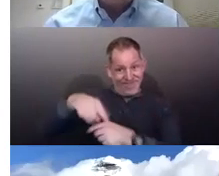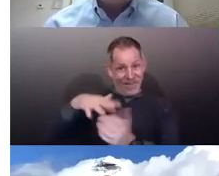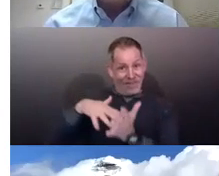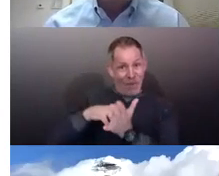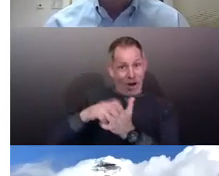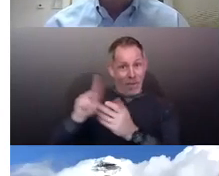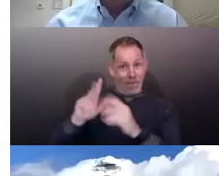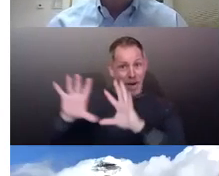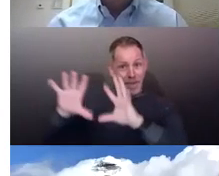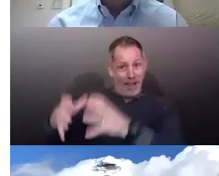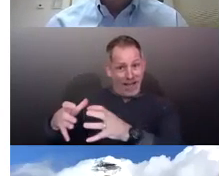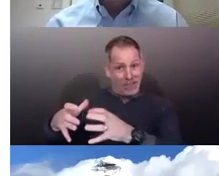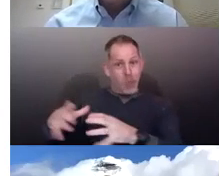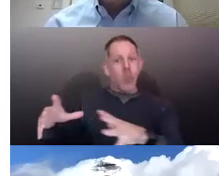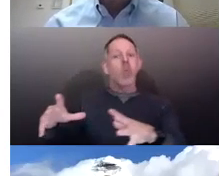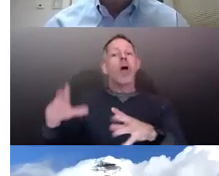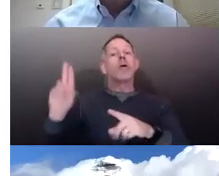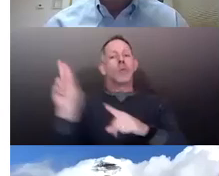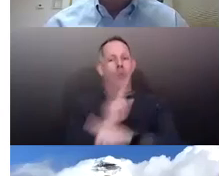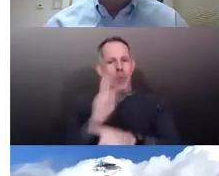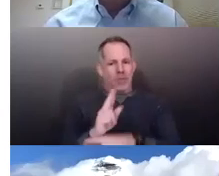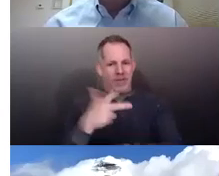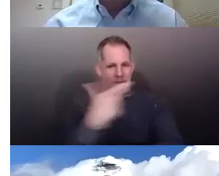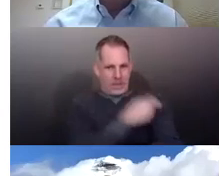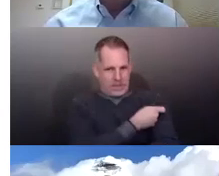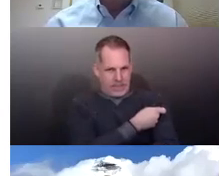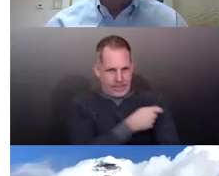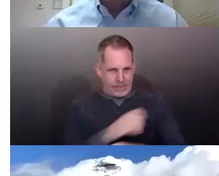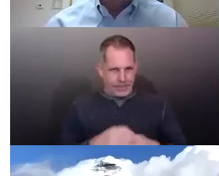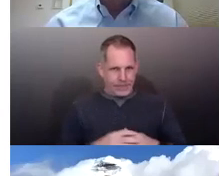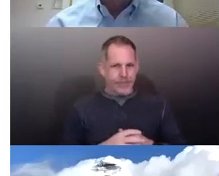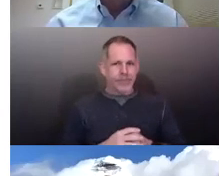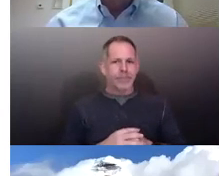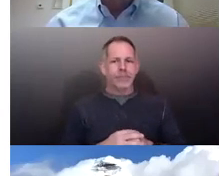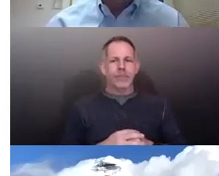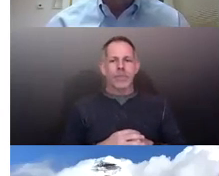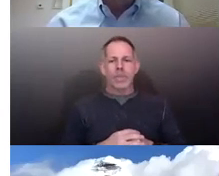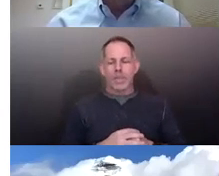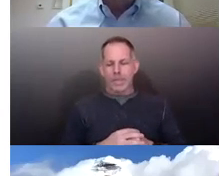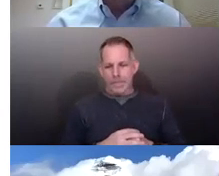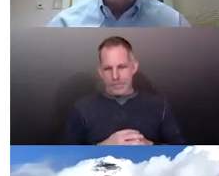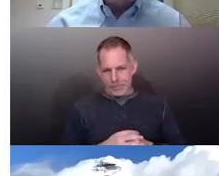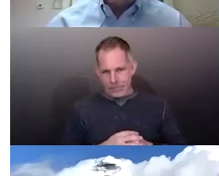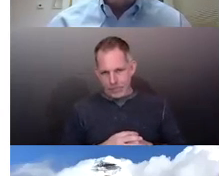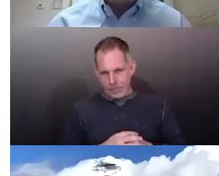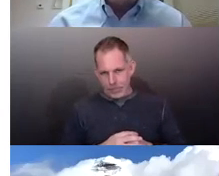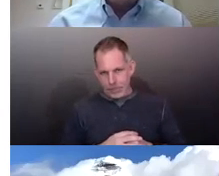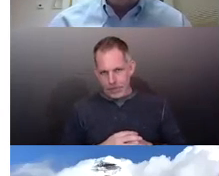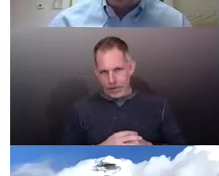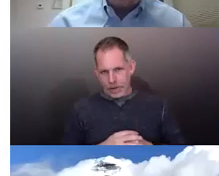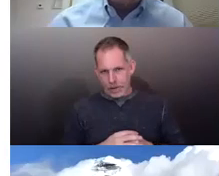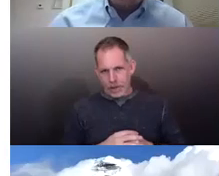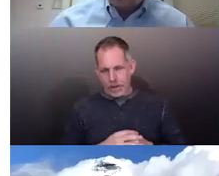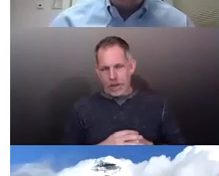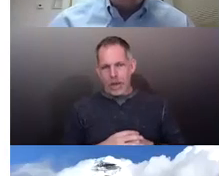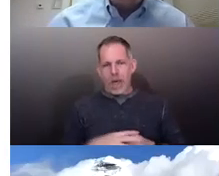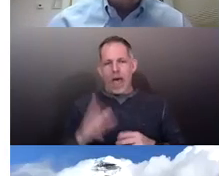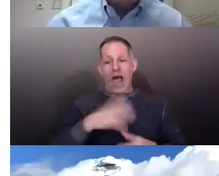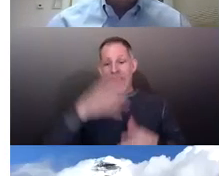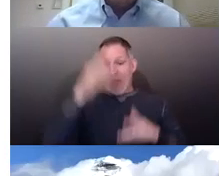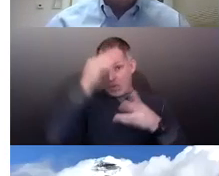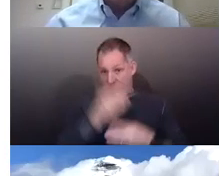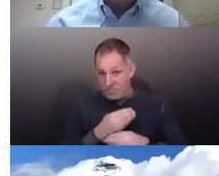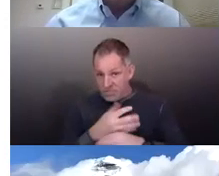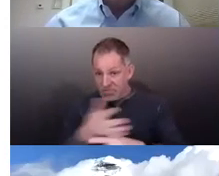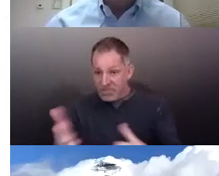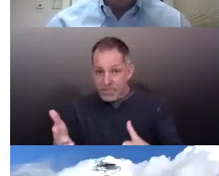people might have about acceptance of the vaccine, and to inform people how and why we came